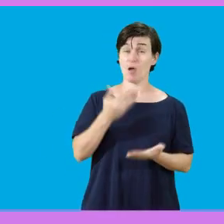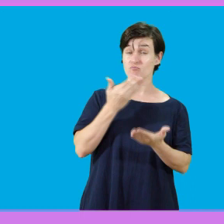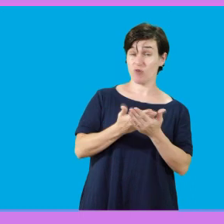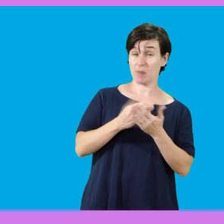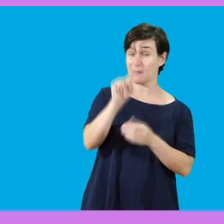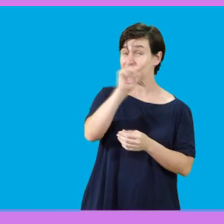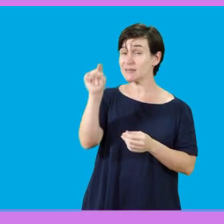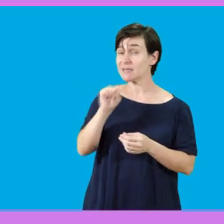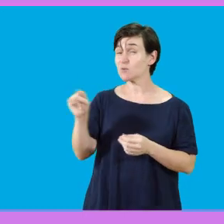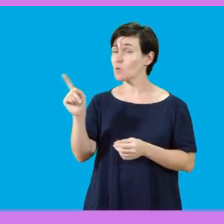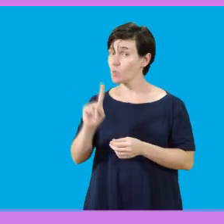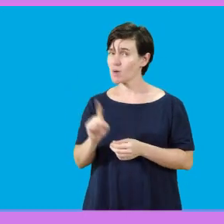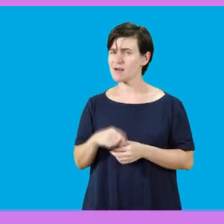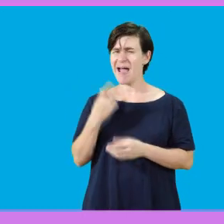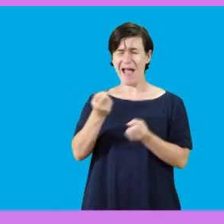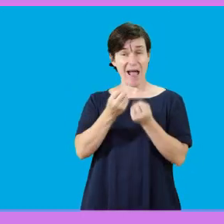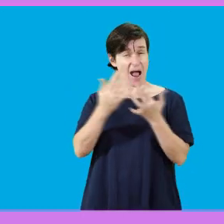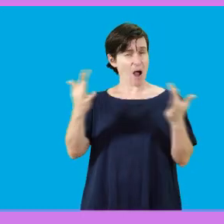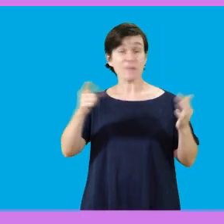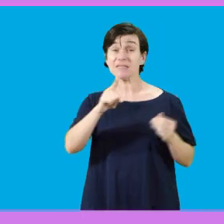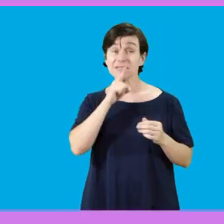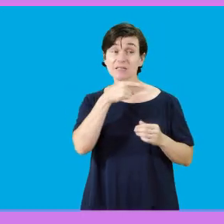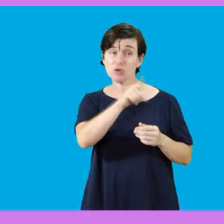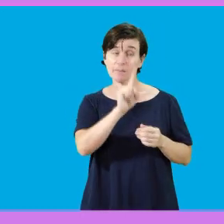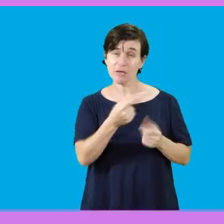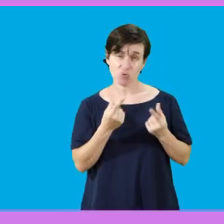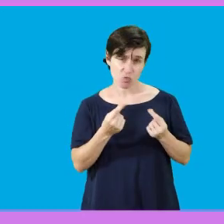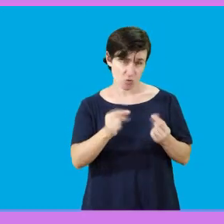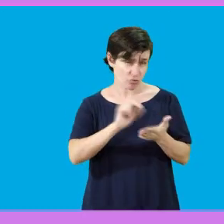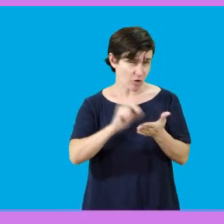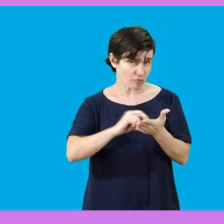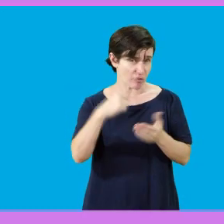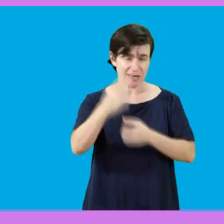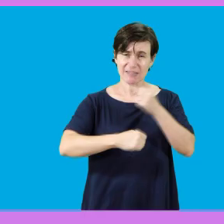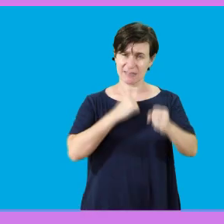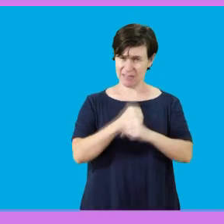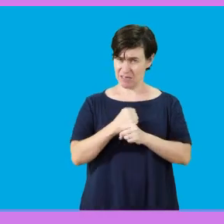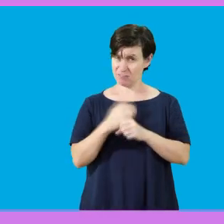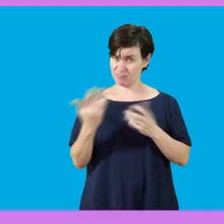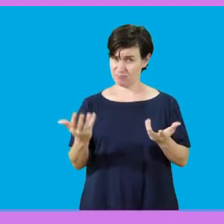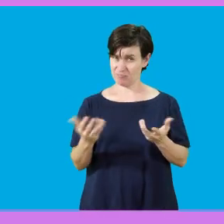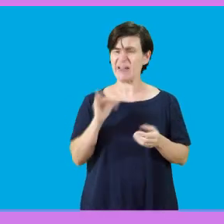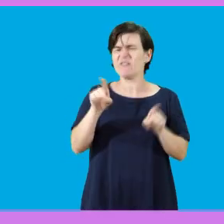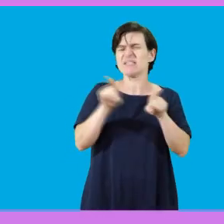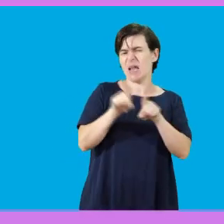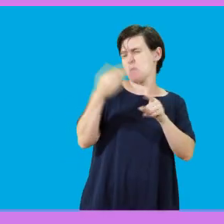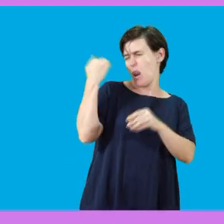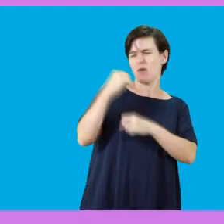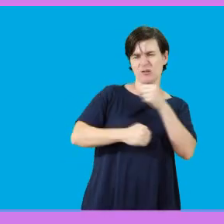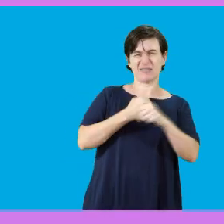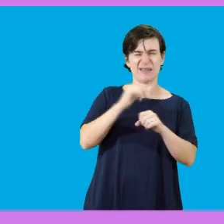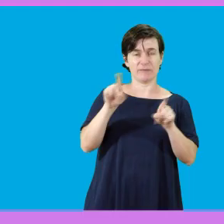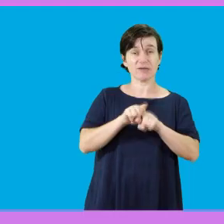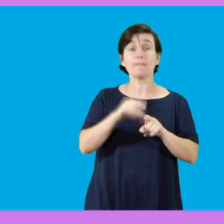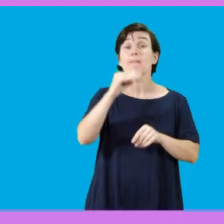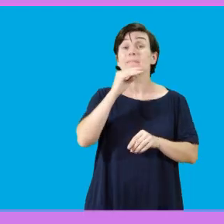probability, it is probability is equals to. Now, how many tests is this person going to write next year? If ever these